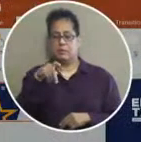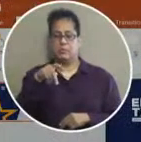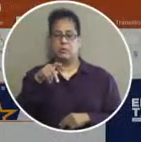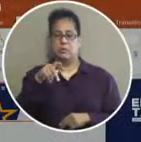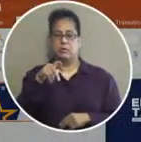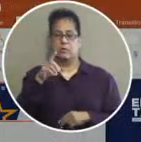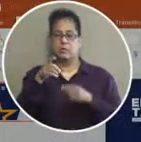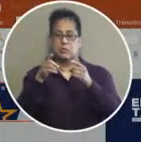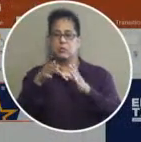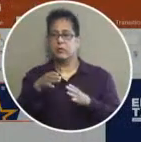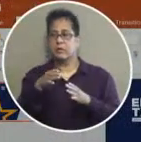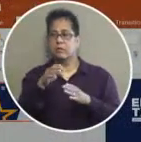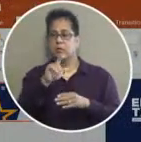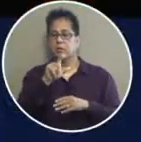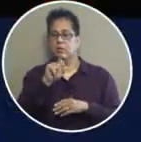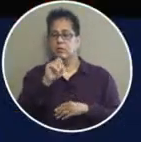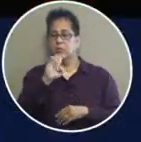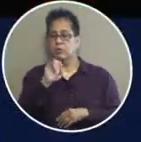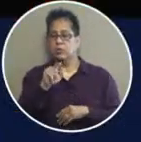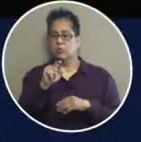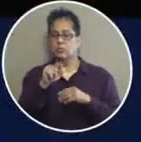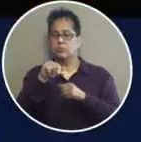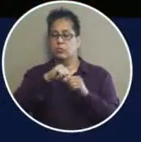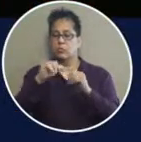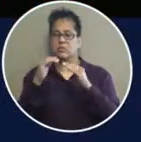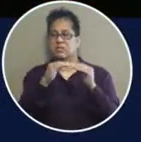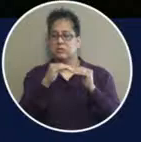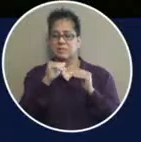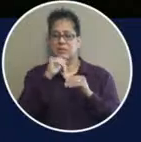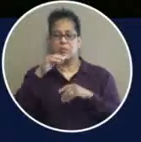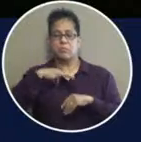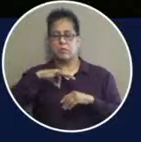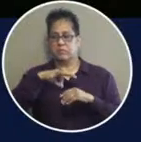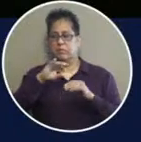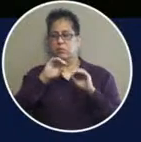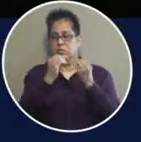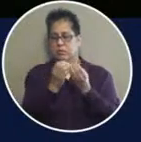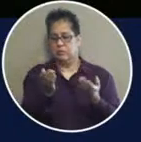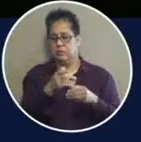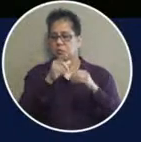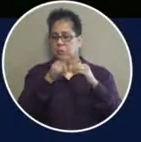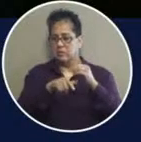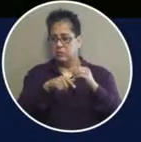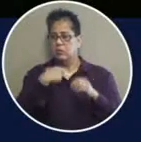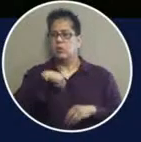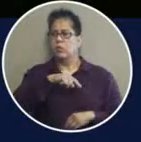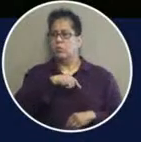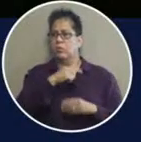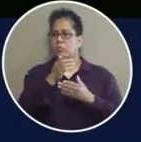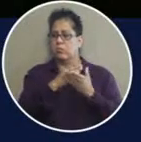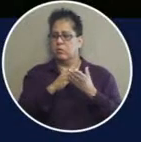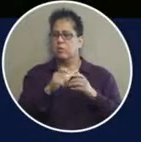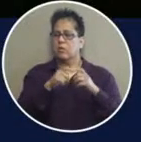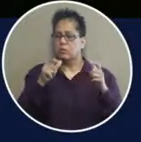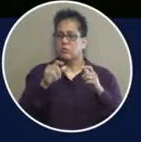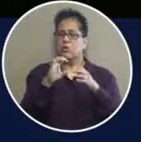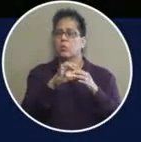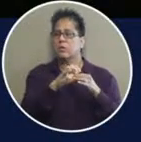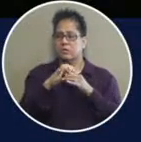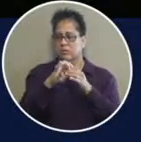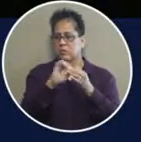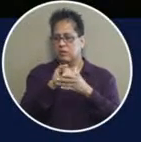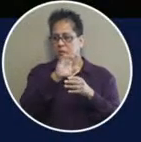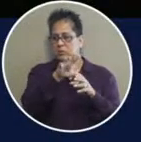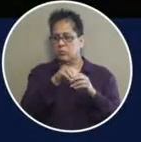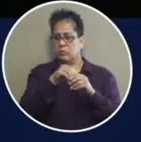Border Institute, a local social justice nonprofit organization here in El Paso, and we are humbly part of a larger coalition that includes